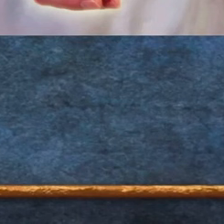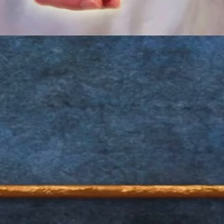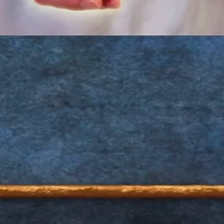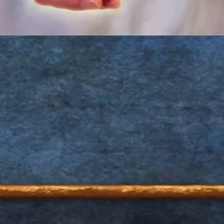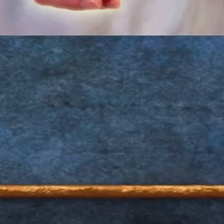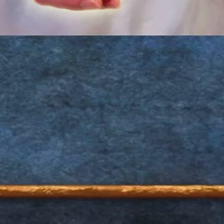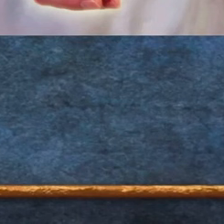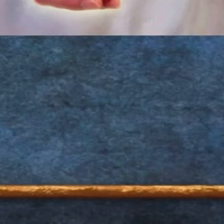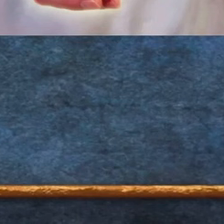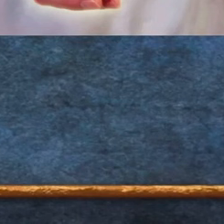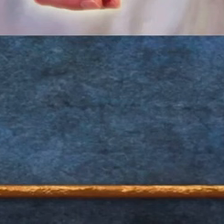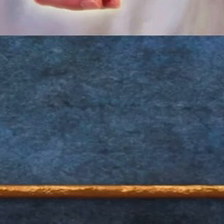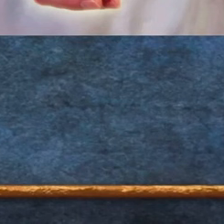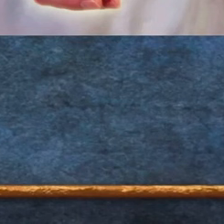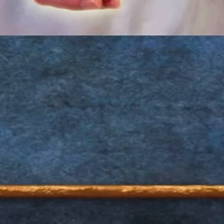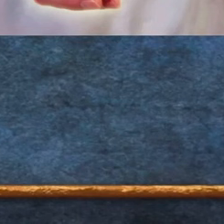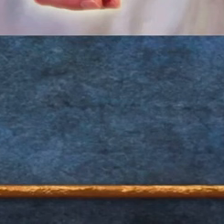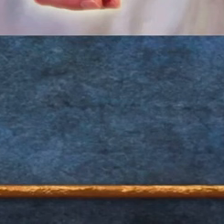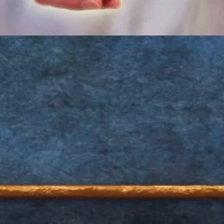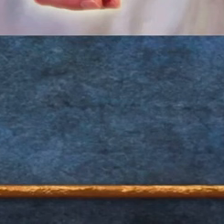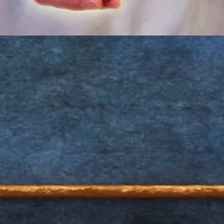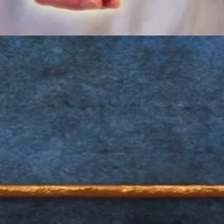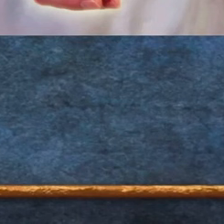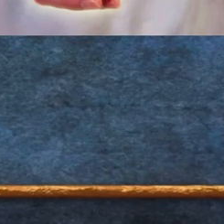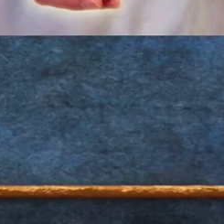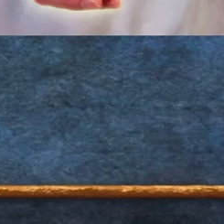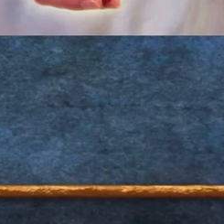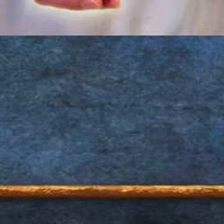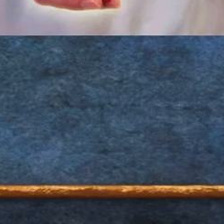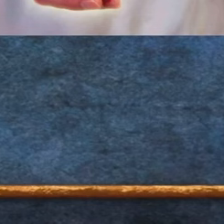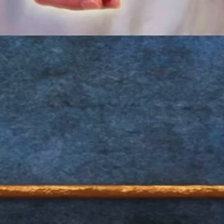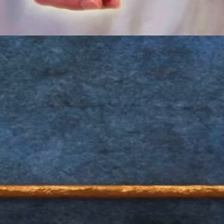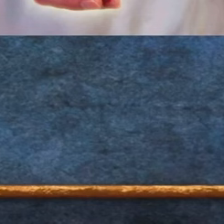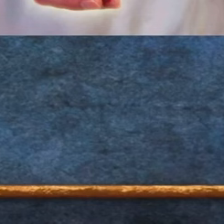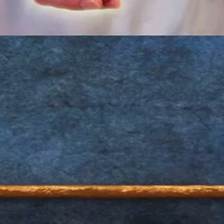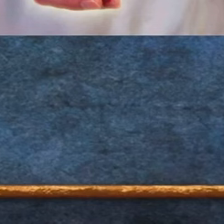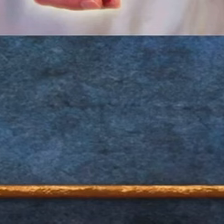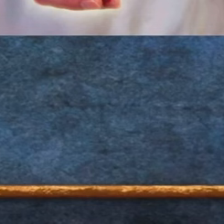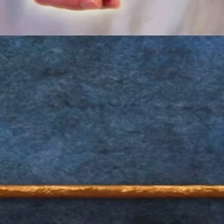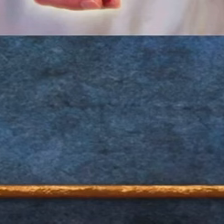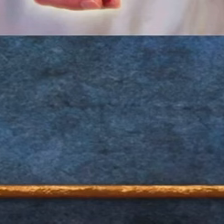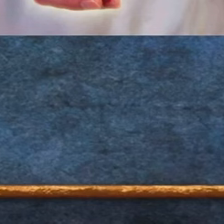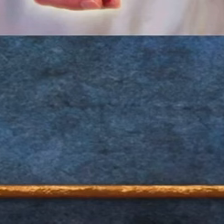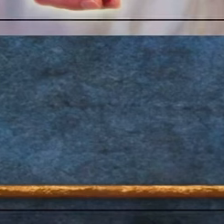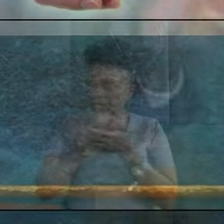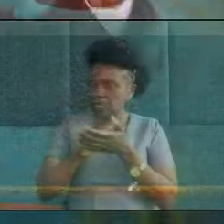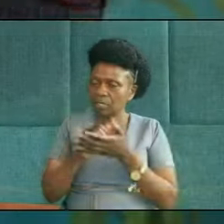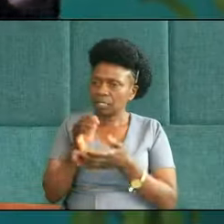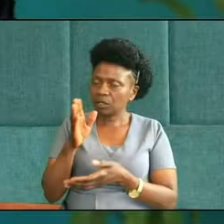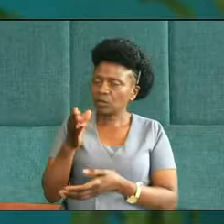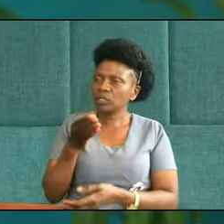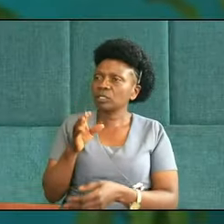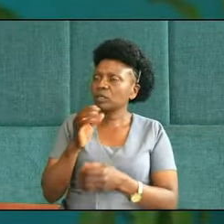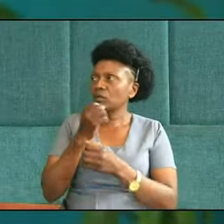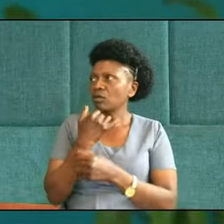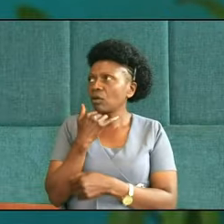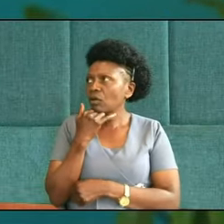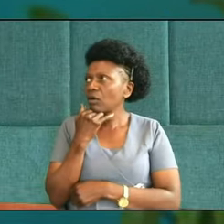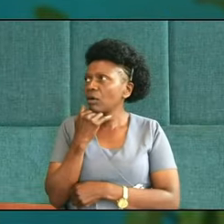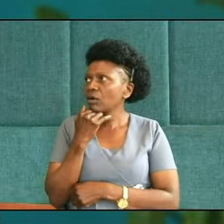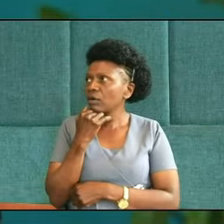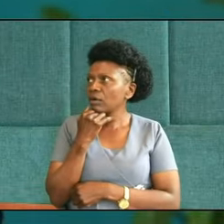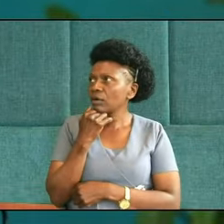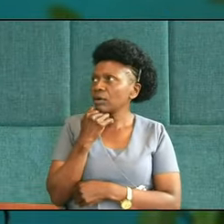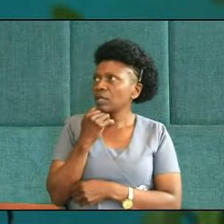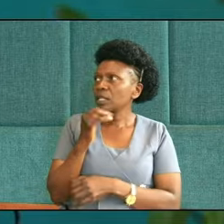Here in this text is a hint of hope for a heart change. And in the text, by the way, you could preach a whole sermon on that one text because